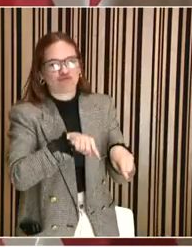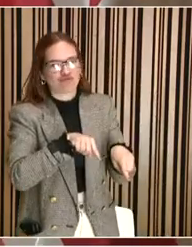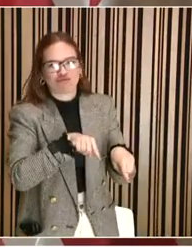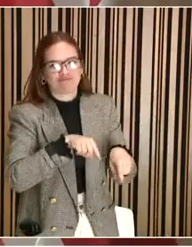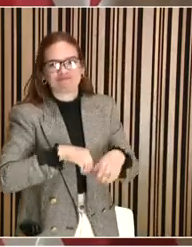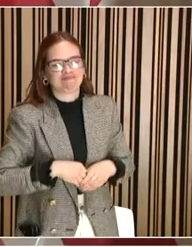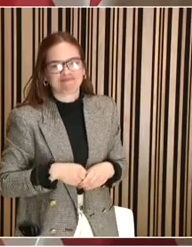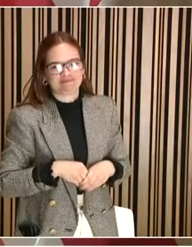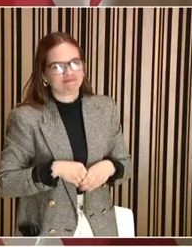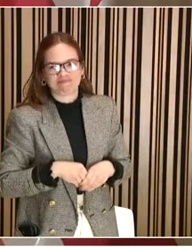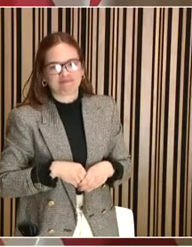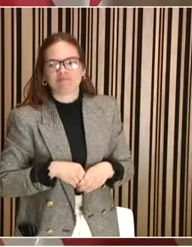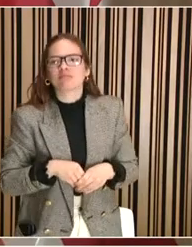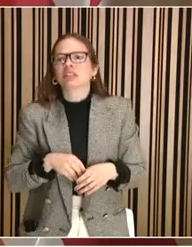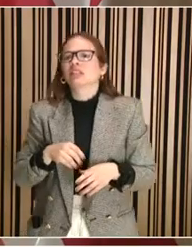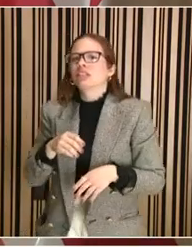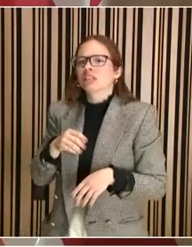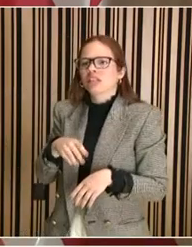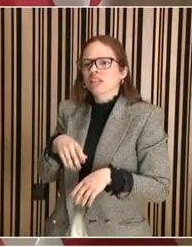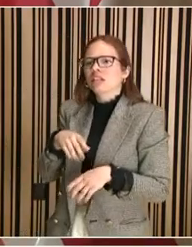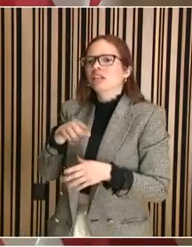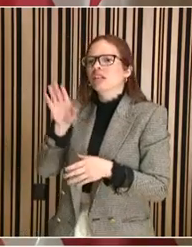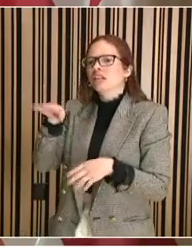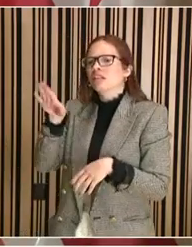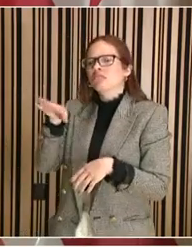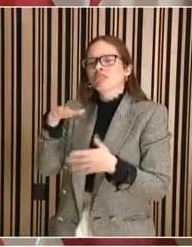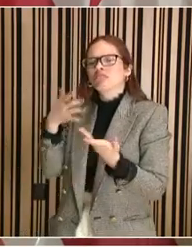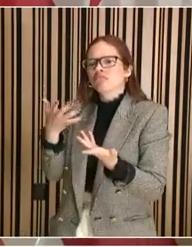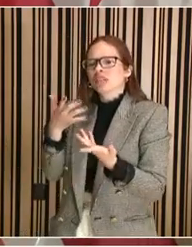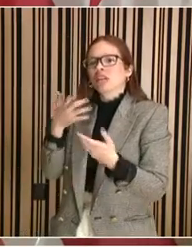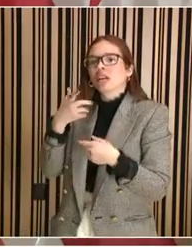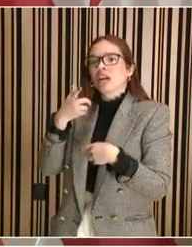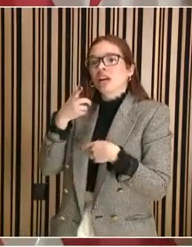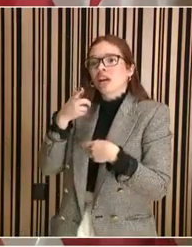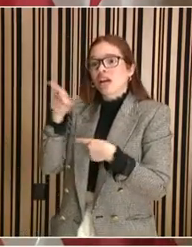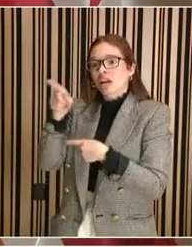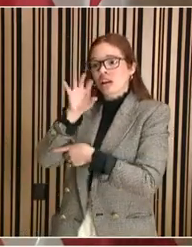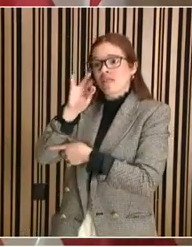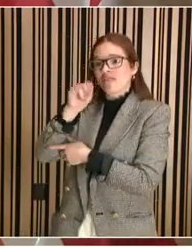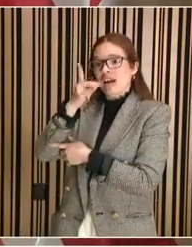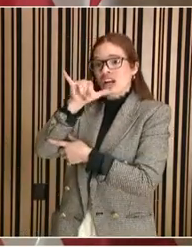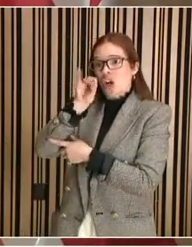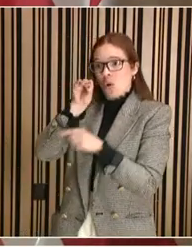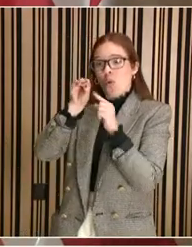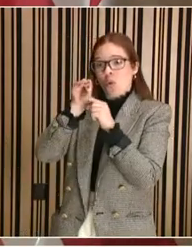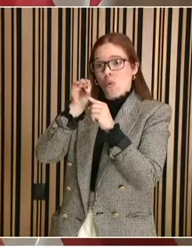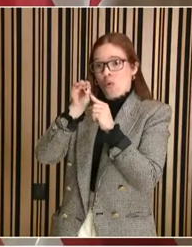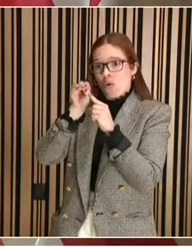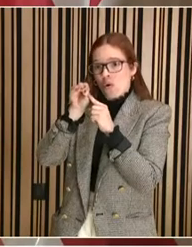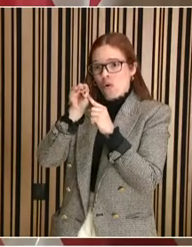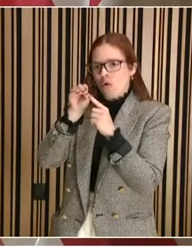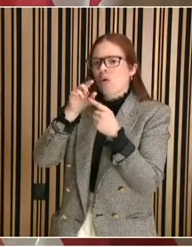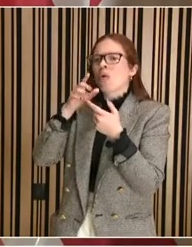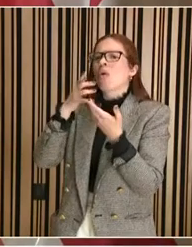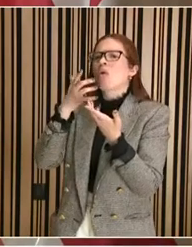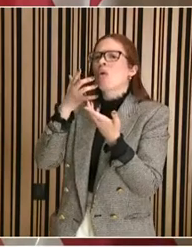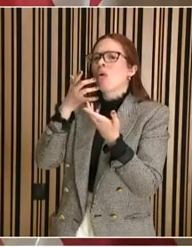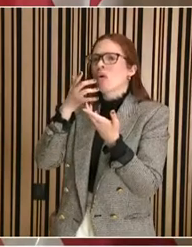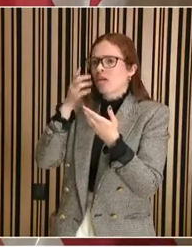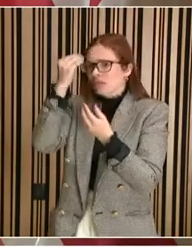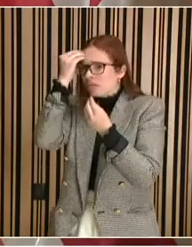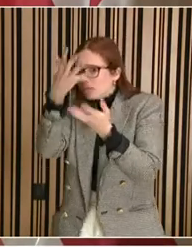Can you tell us when Mr. Falcecchio was notified? We're getting a timeline. March 8th is the first time you're made aware of the